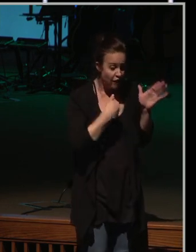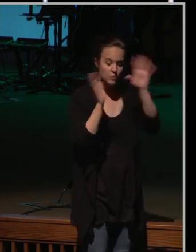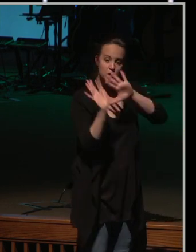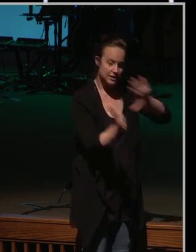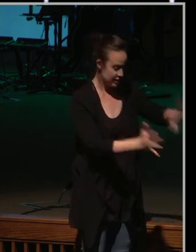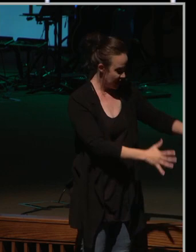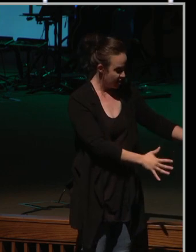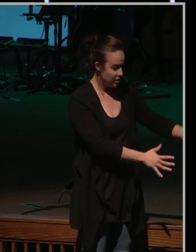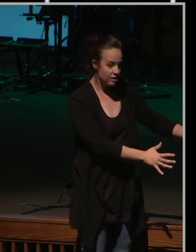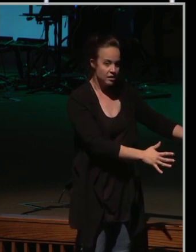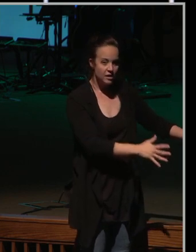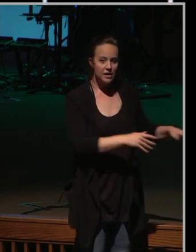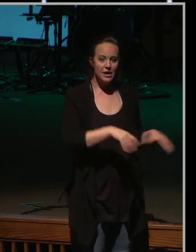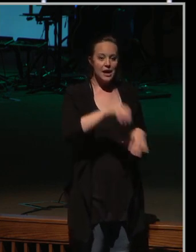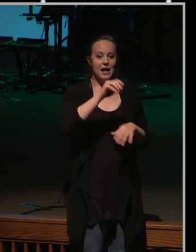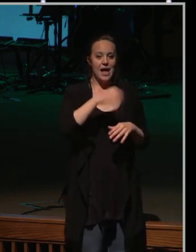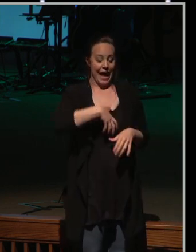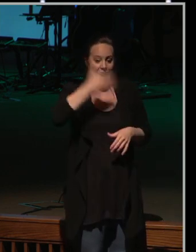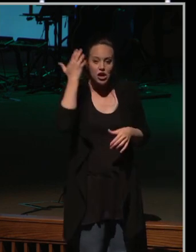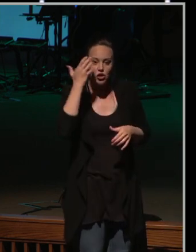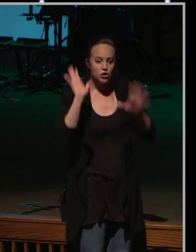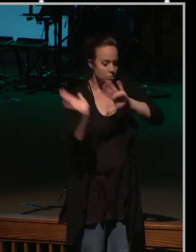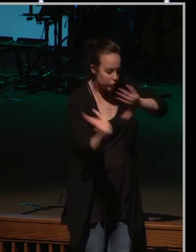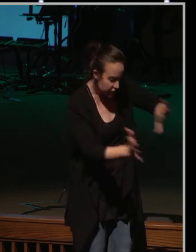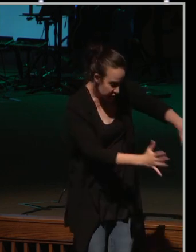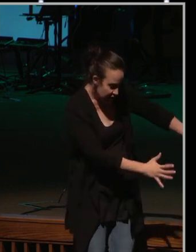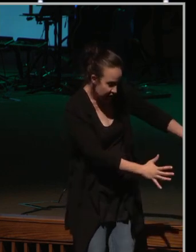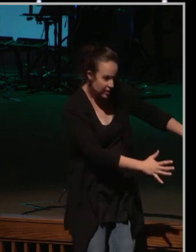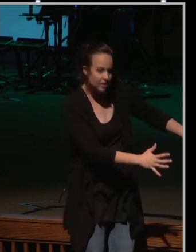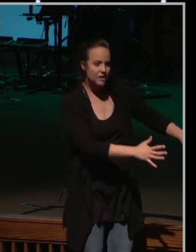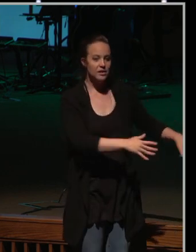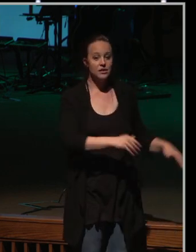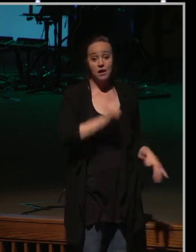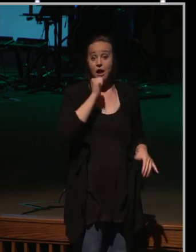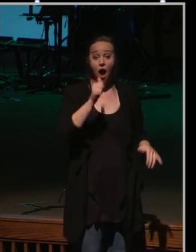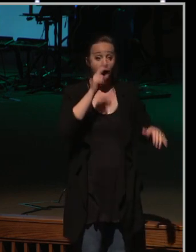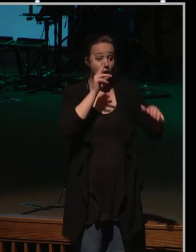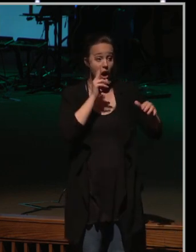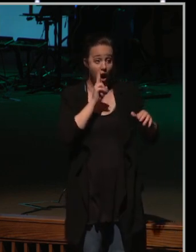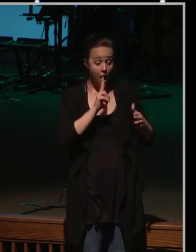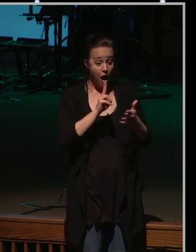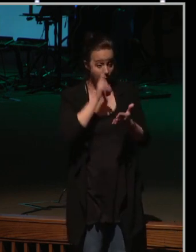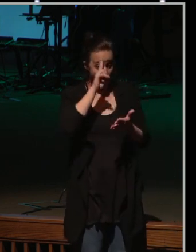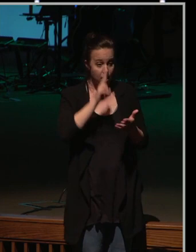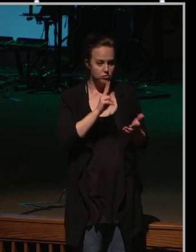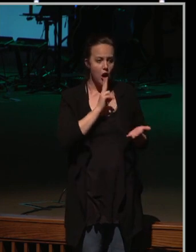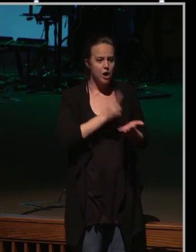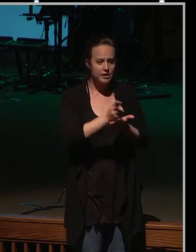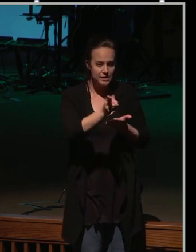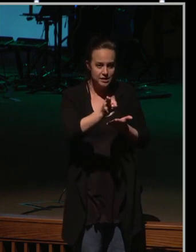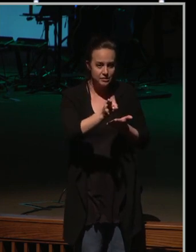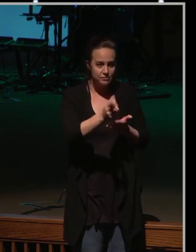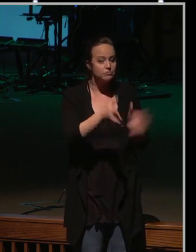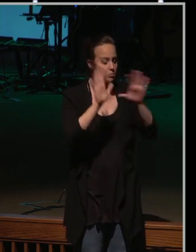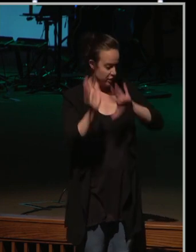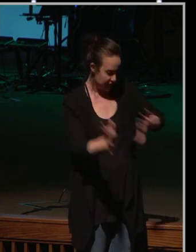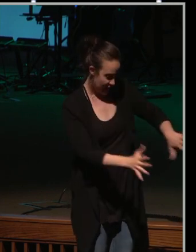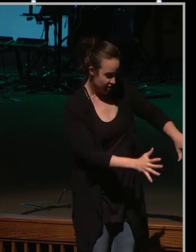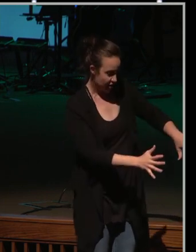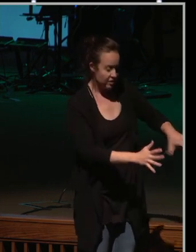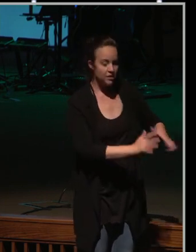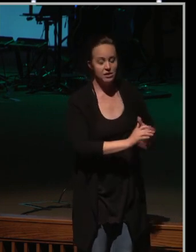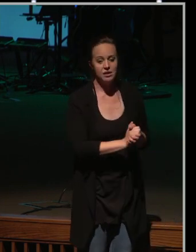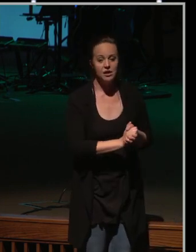and malice. Put to death dishonesty. Take these behaviors seriously and take